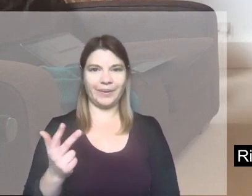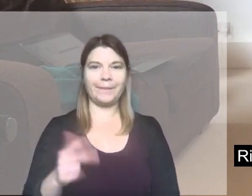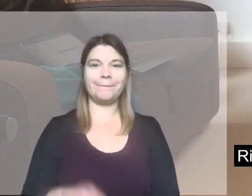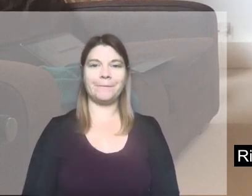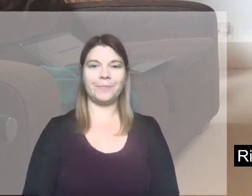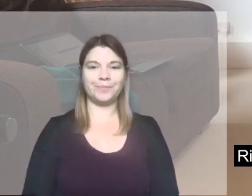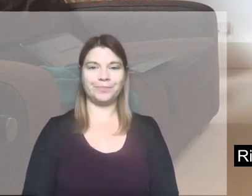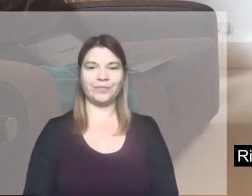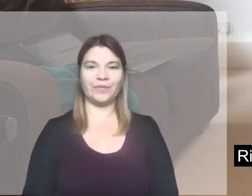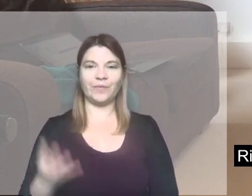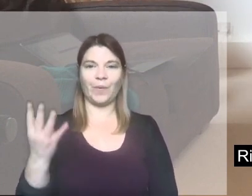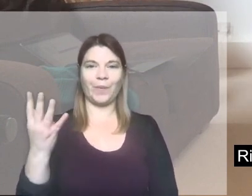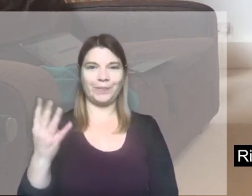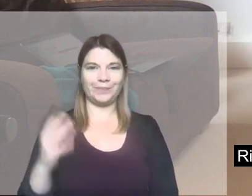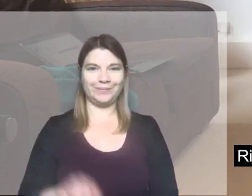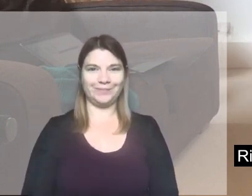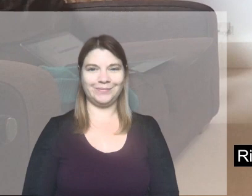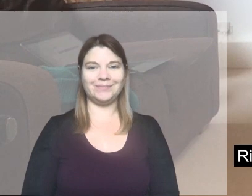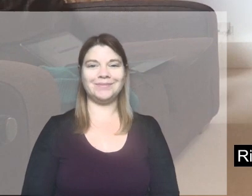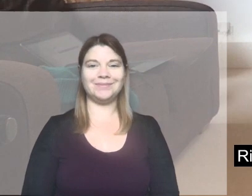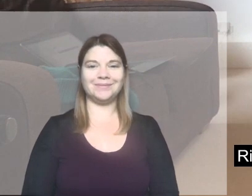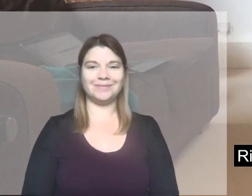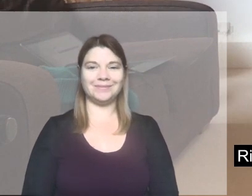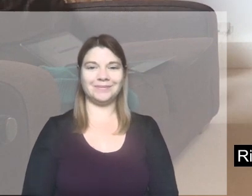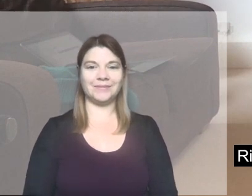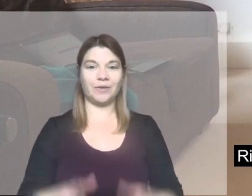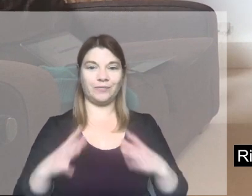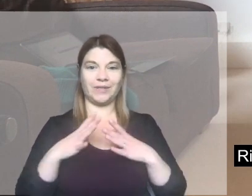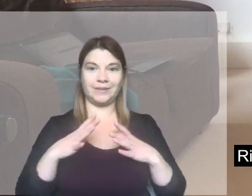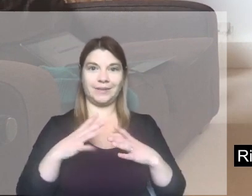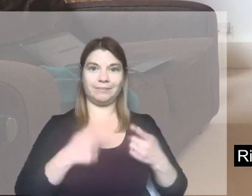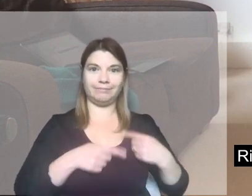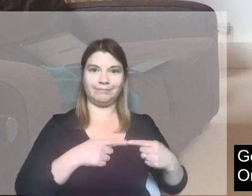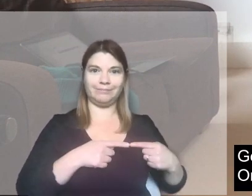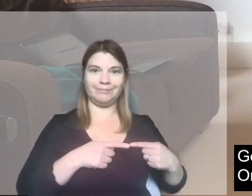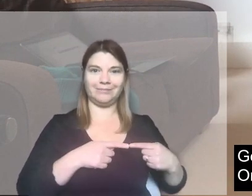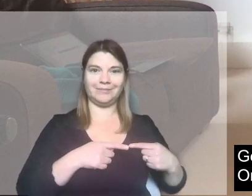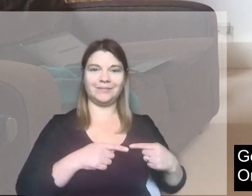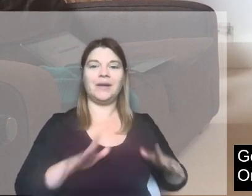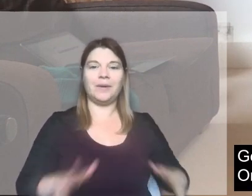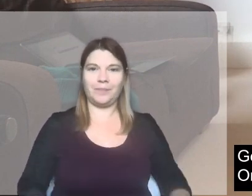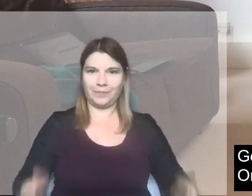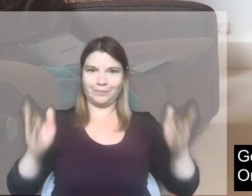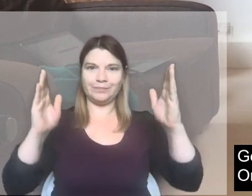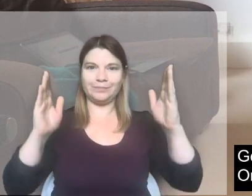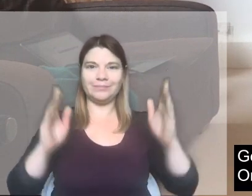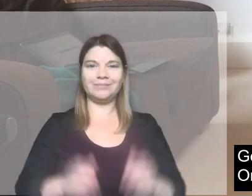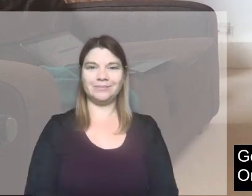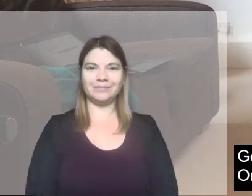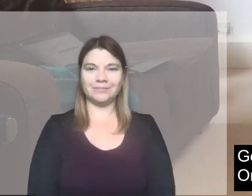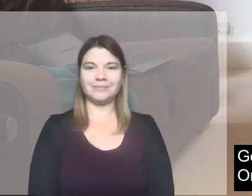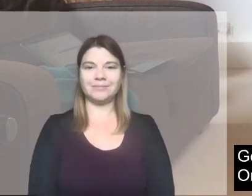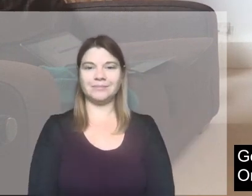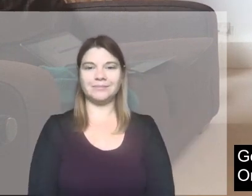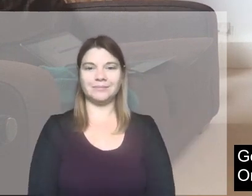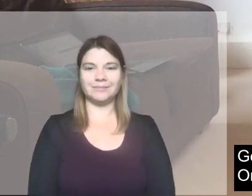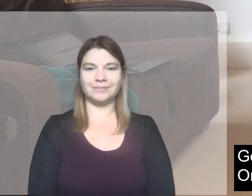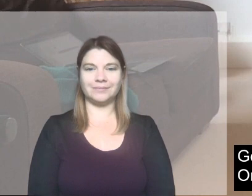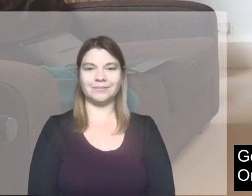2, left, 3 to the right, and 4 to the right and left. Get ready, and both,